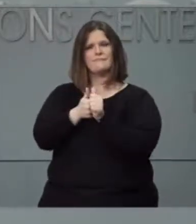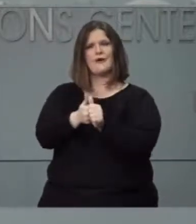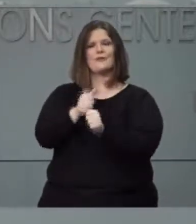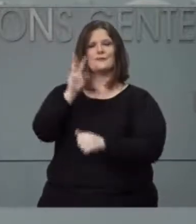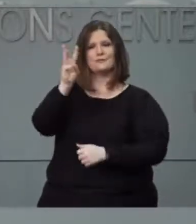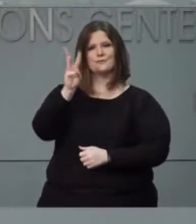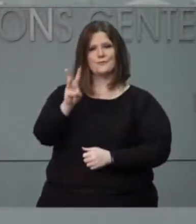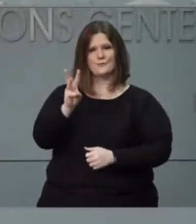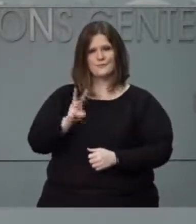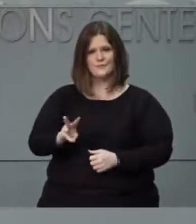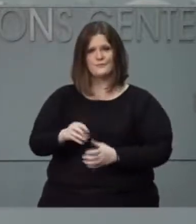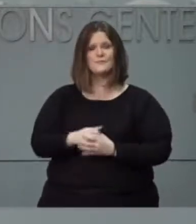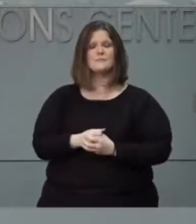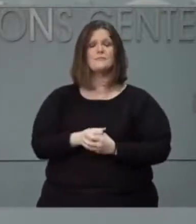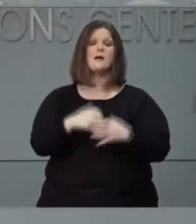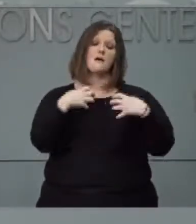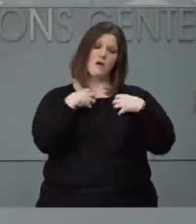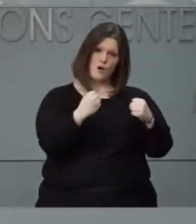our contact tracers and